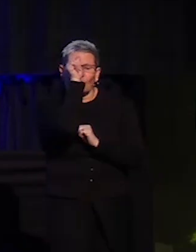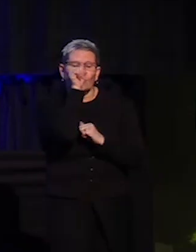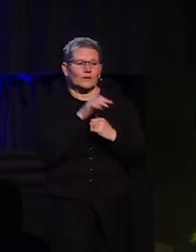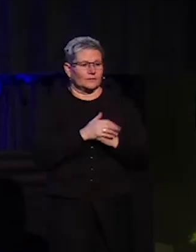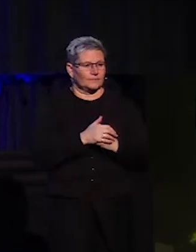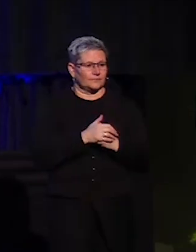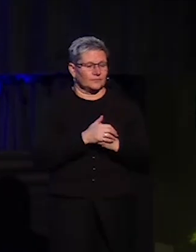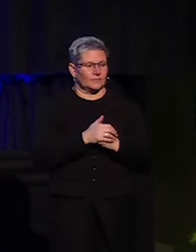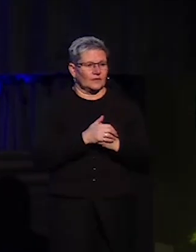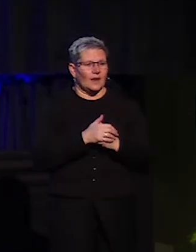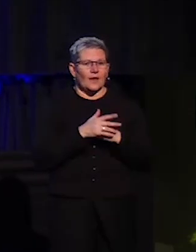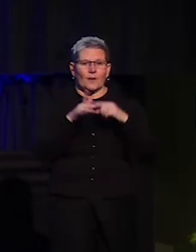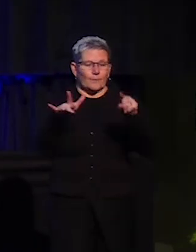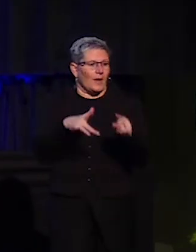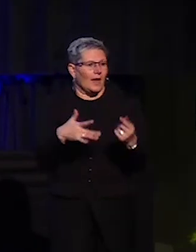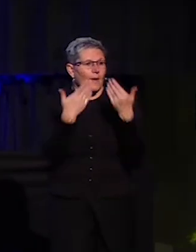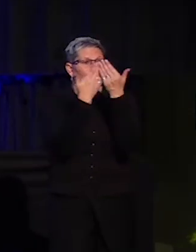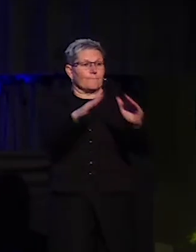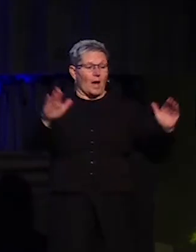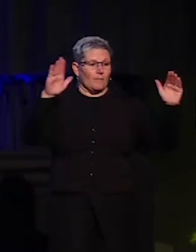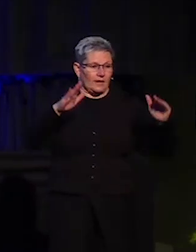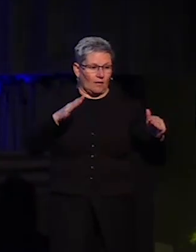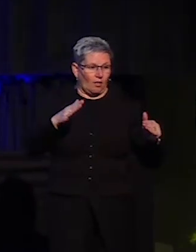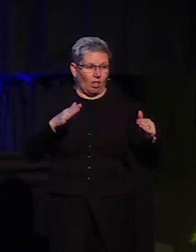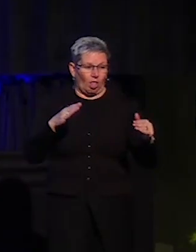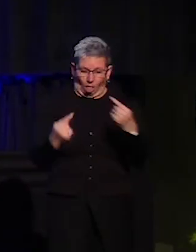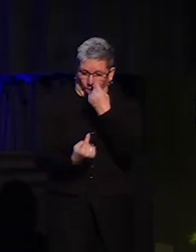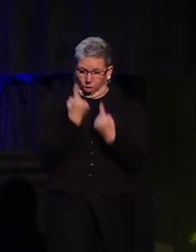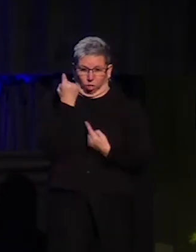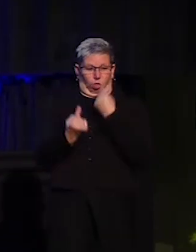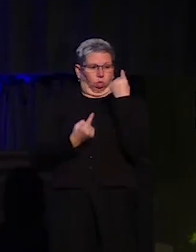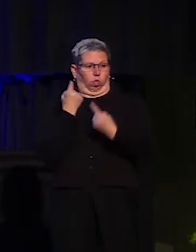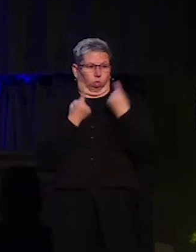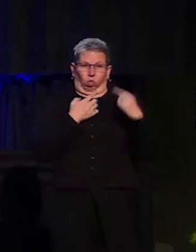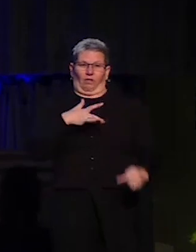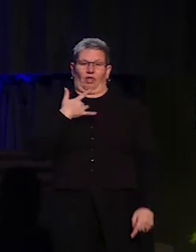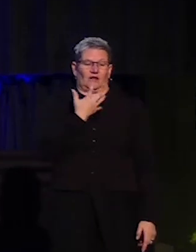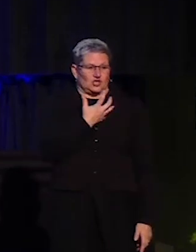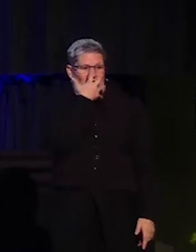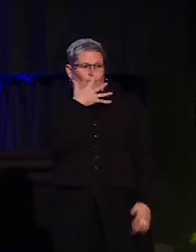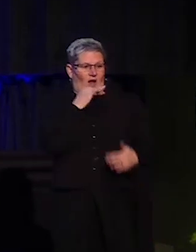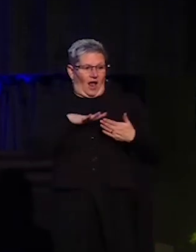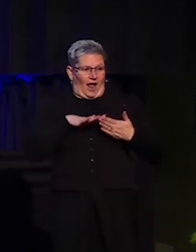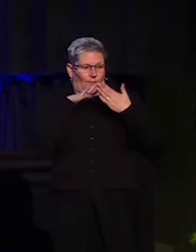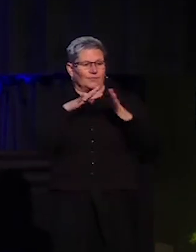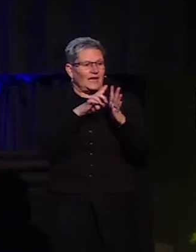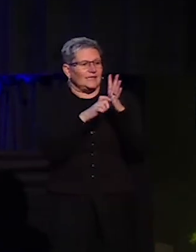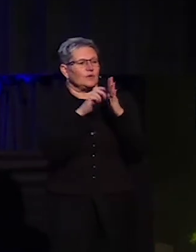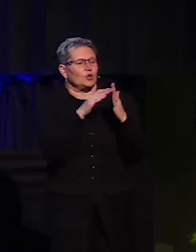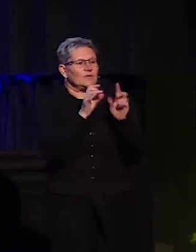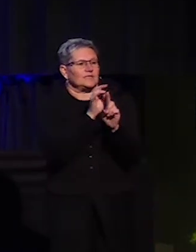Being shamed publicly doesn't help. The disability community really needs to own that.